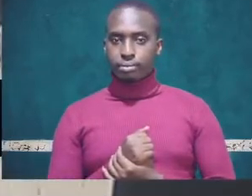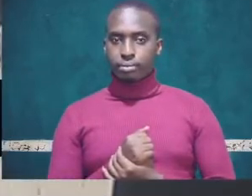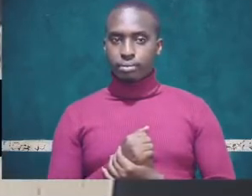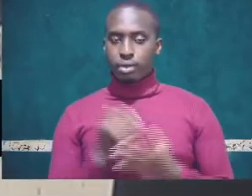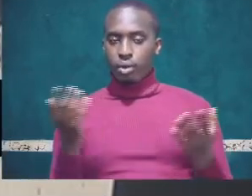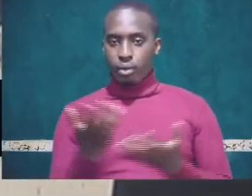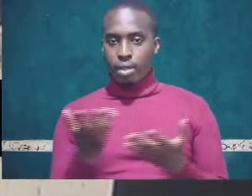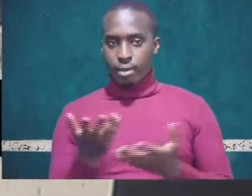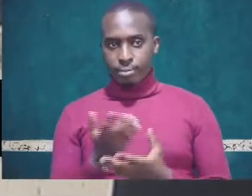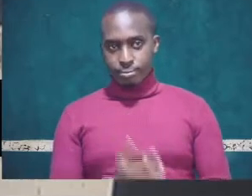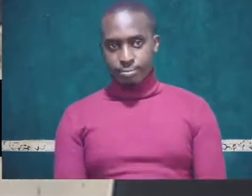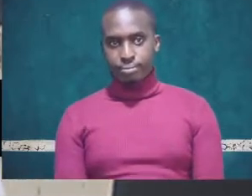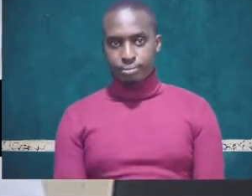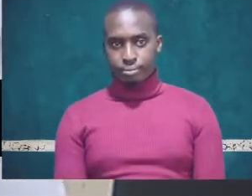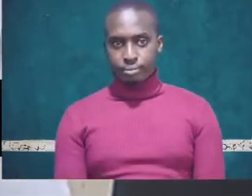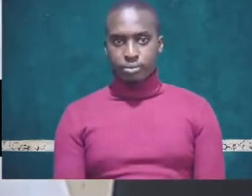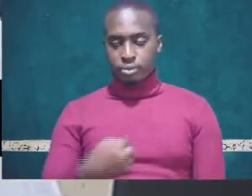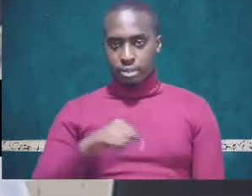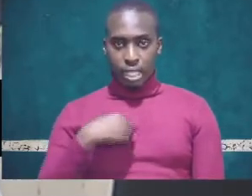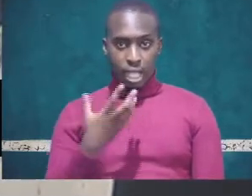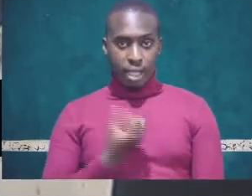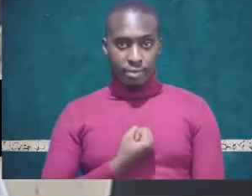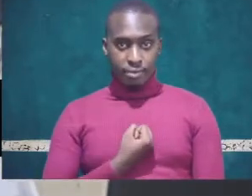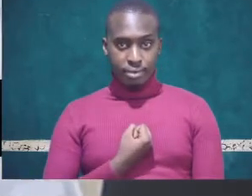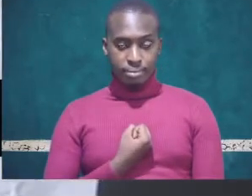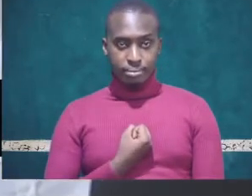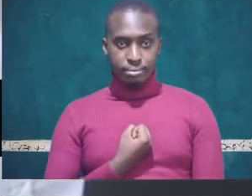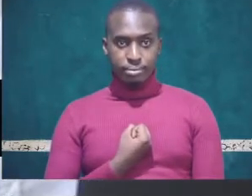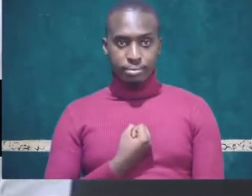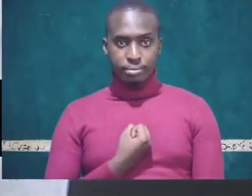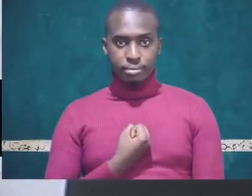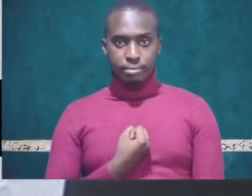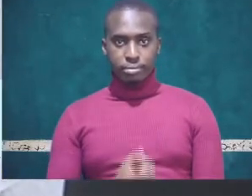where we also have